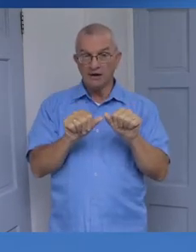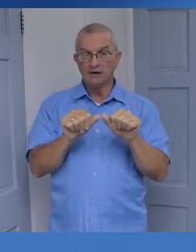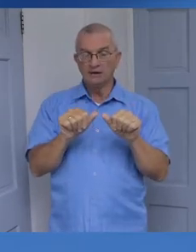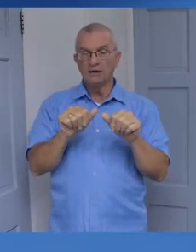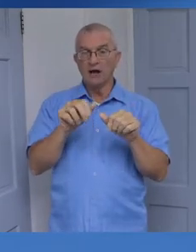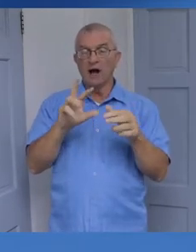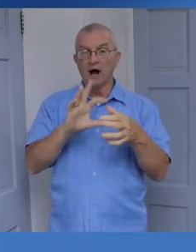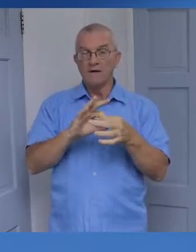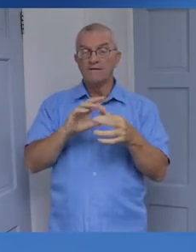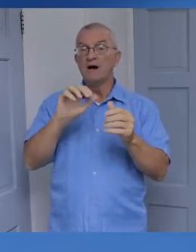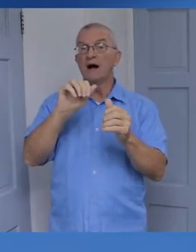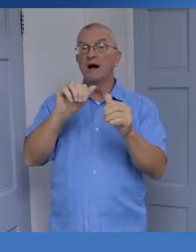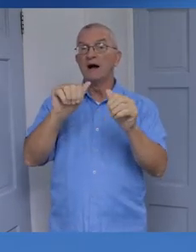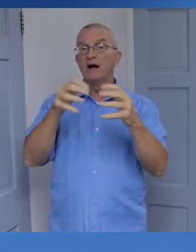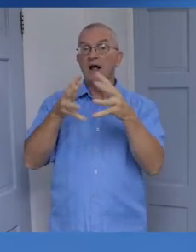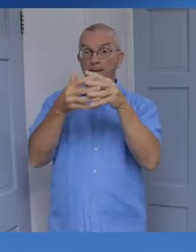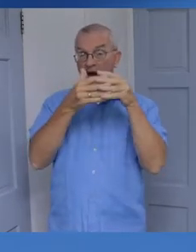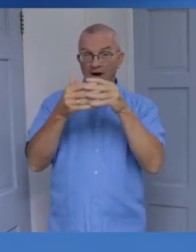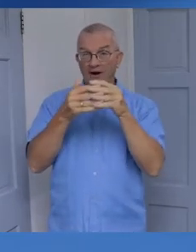is